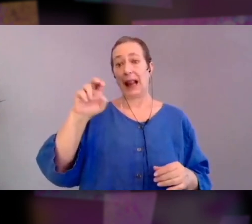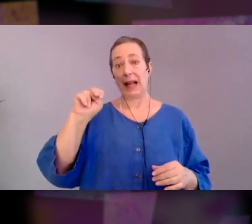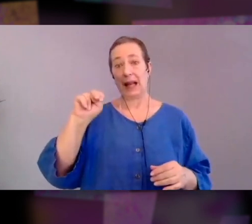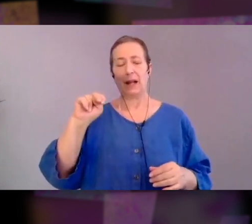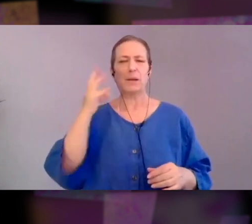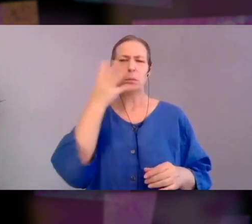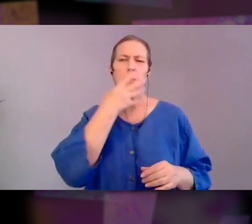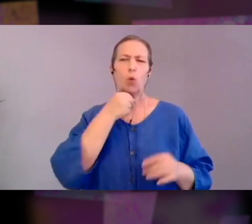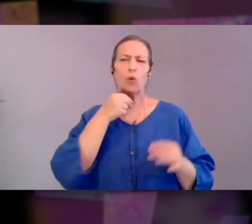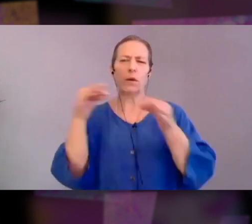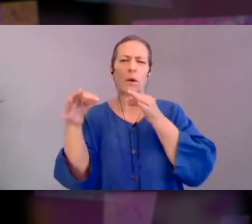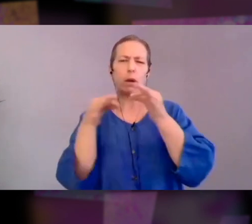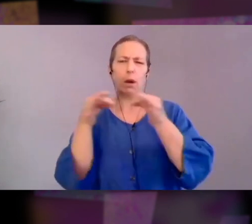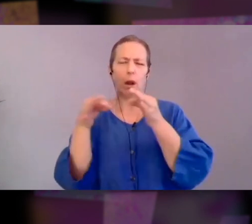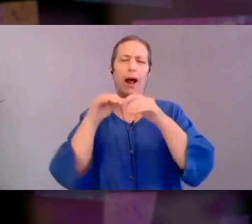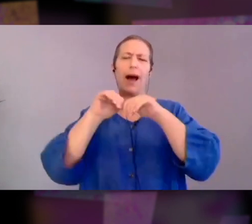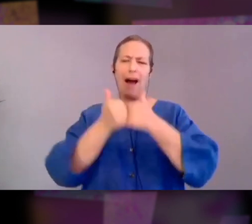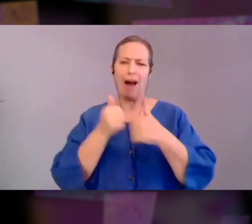recently.